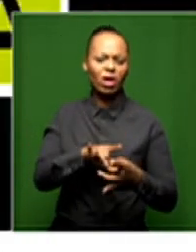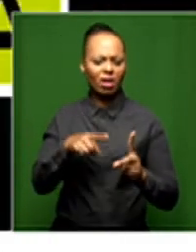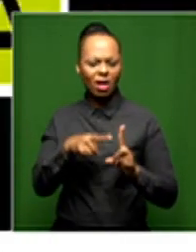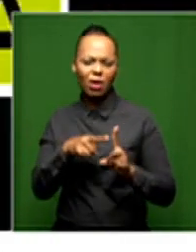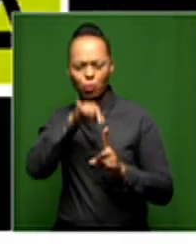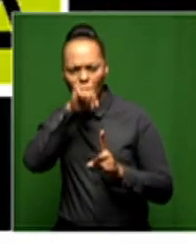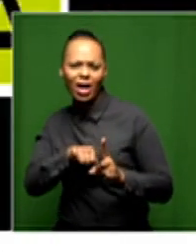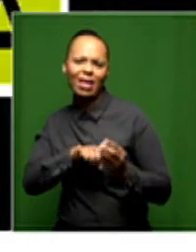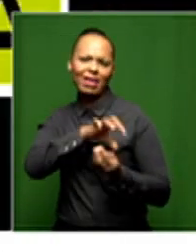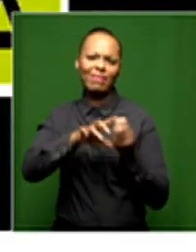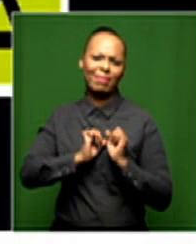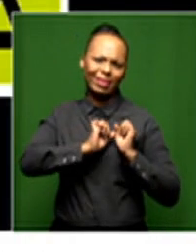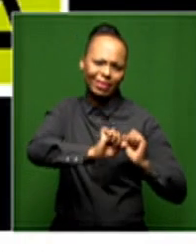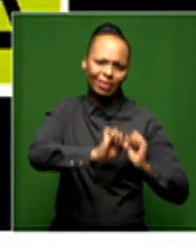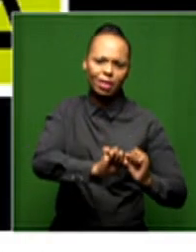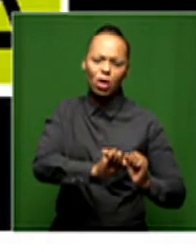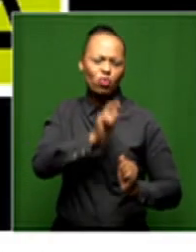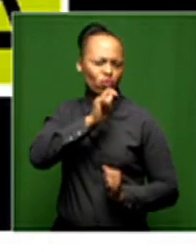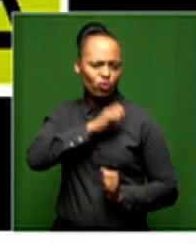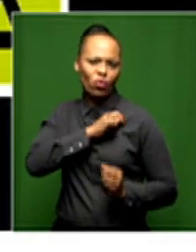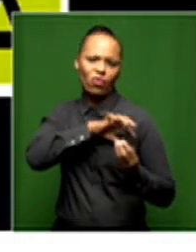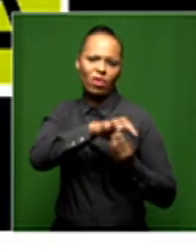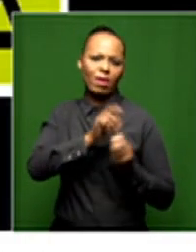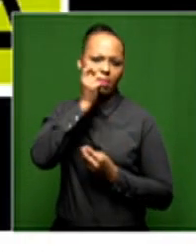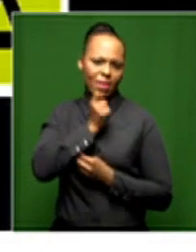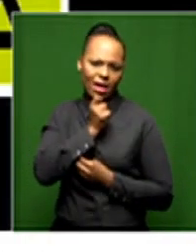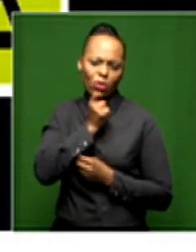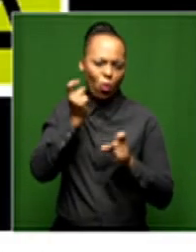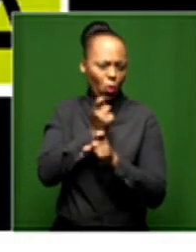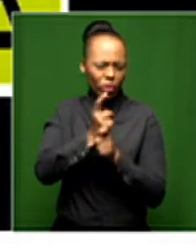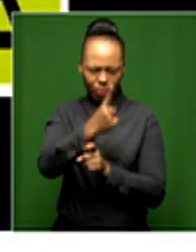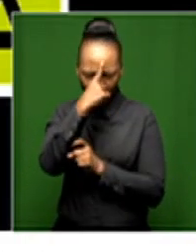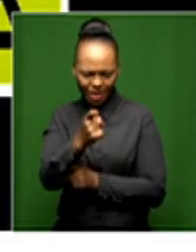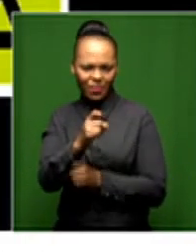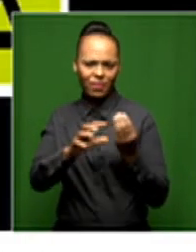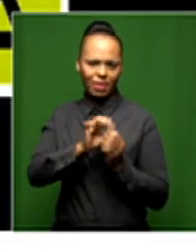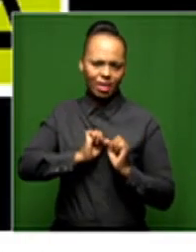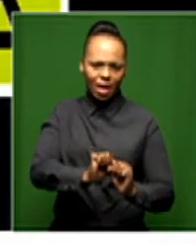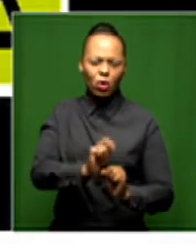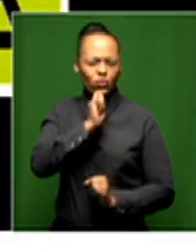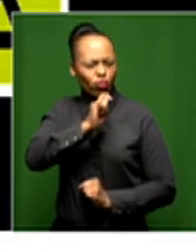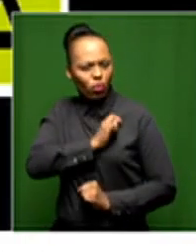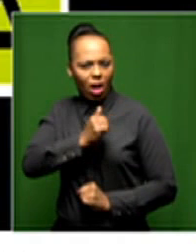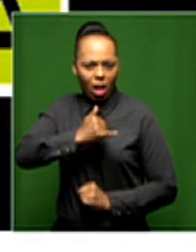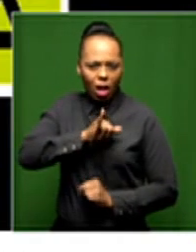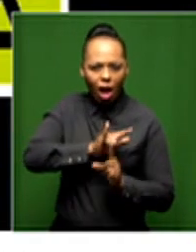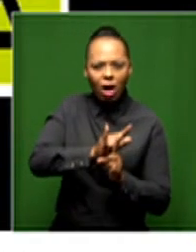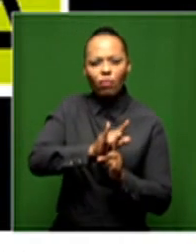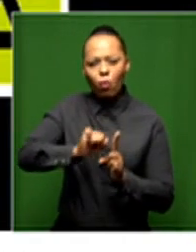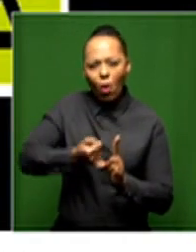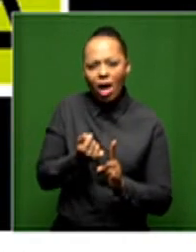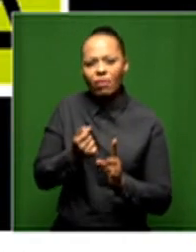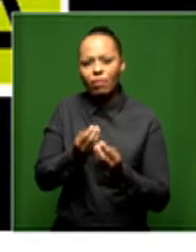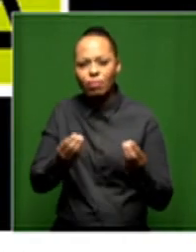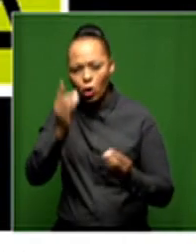man. He was grounded by and believed in family, and he truly loved his wife, his three daughters,